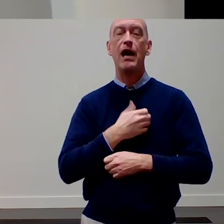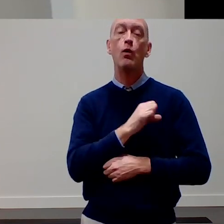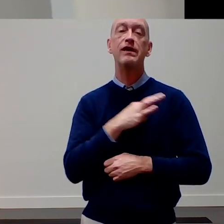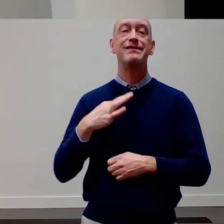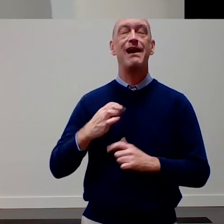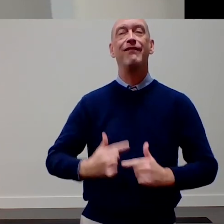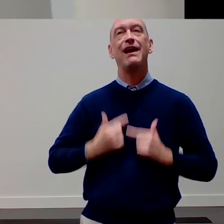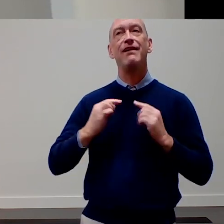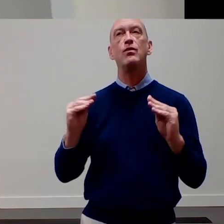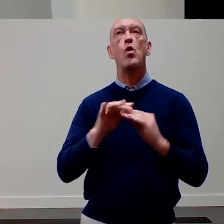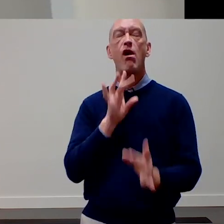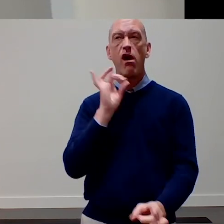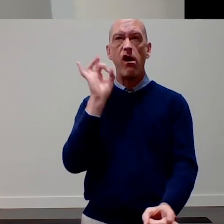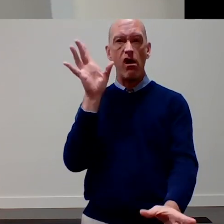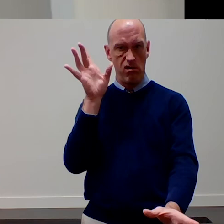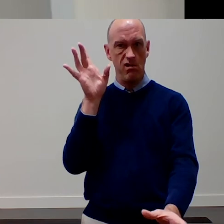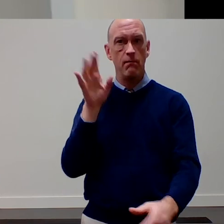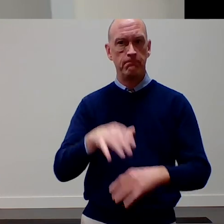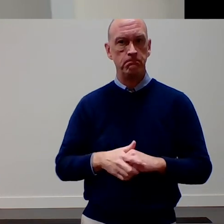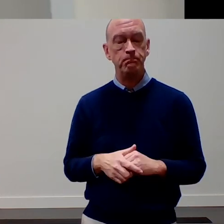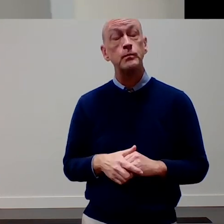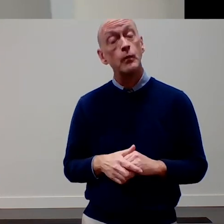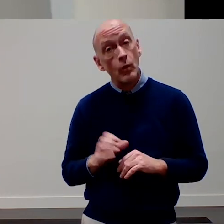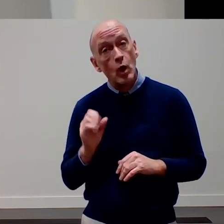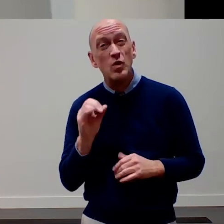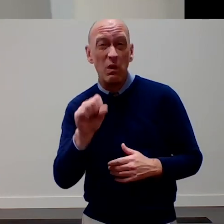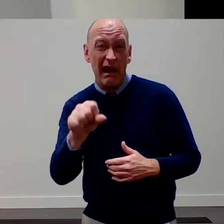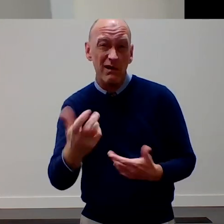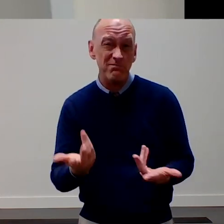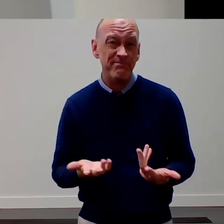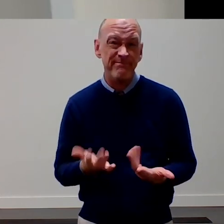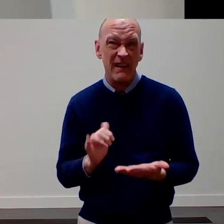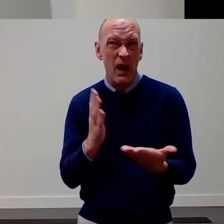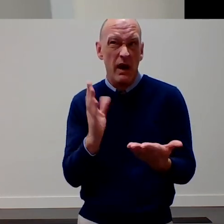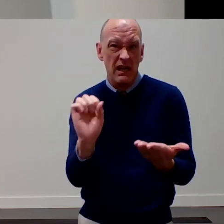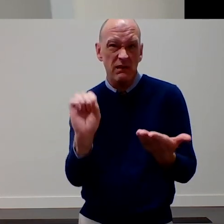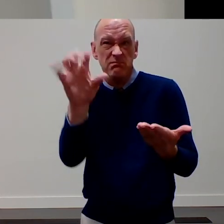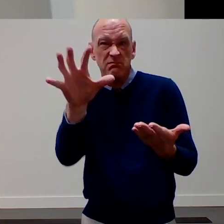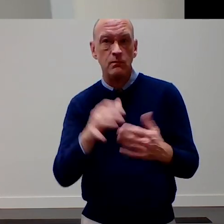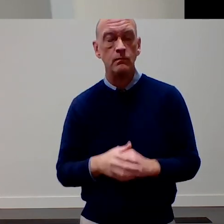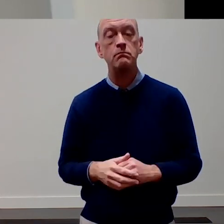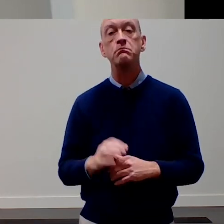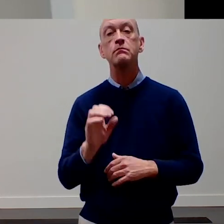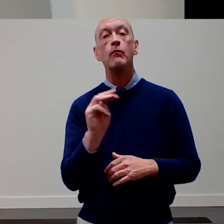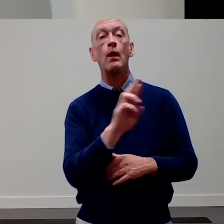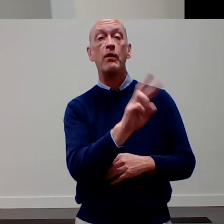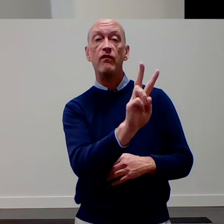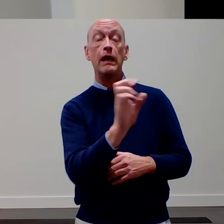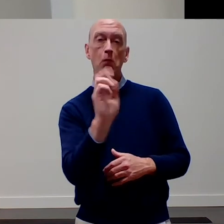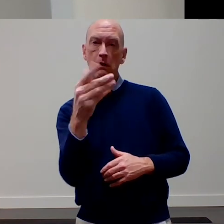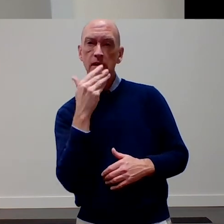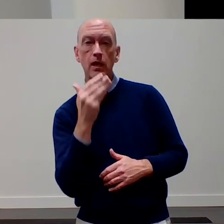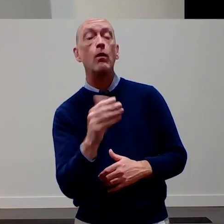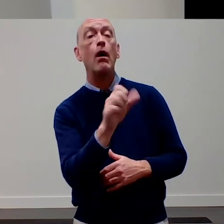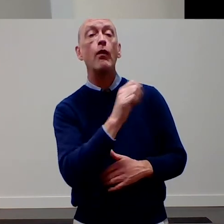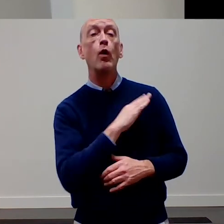students were failing because of it, but now saying our children are failing because they do not have access to the teachers in person. I